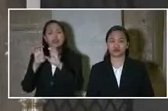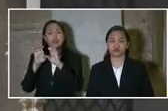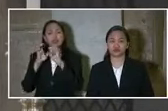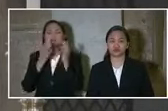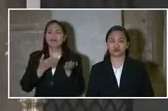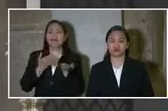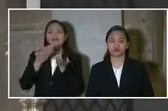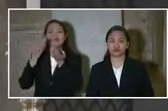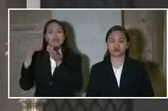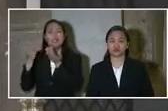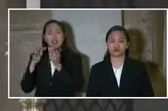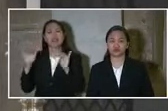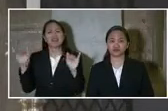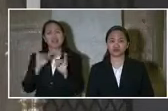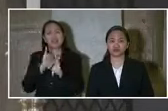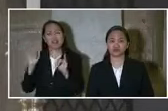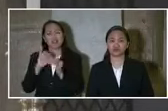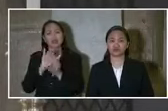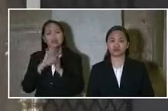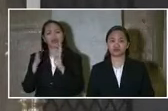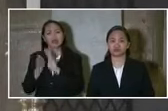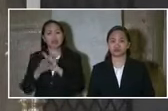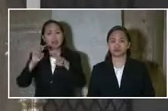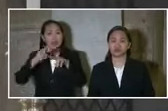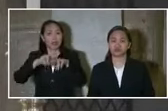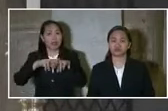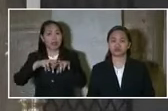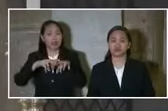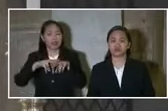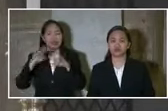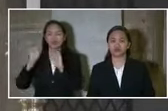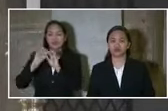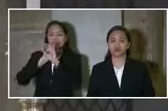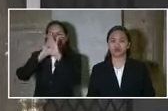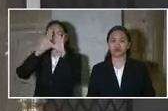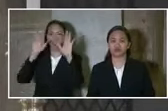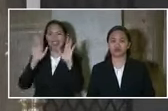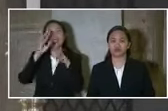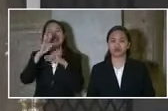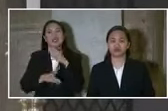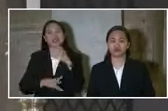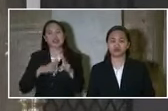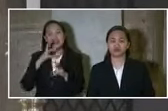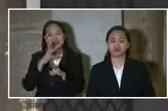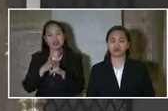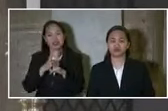also to become the salt and light of this world.